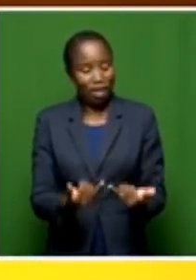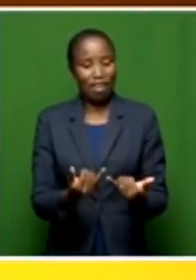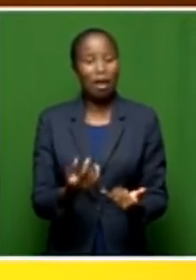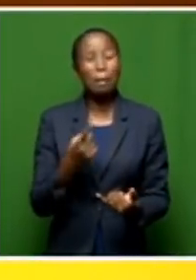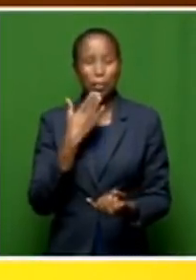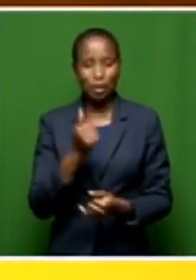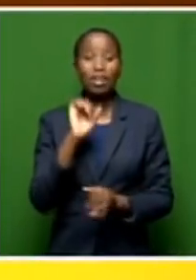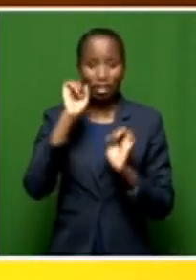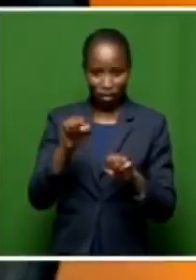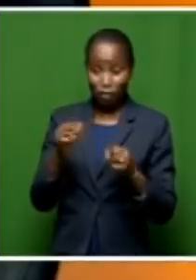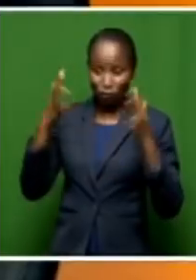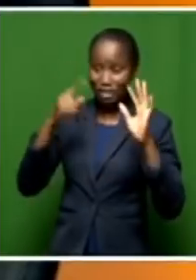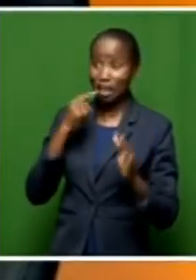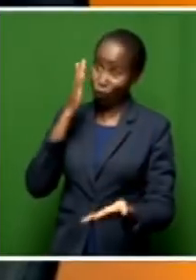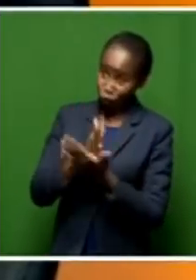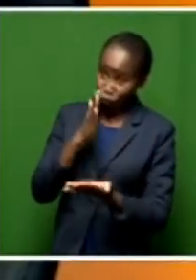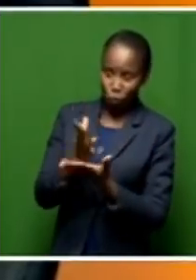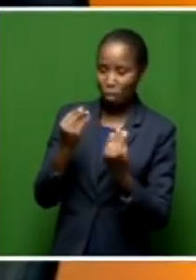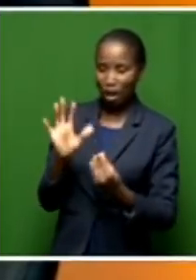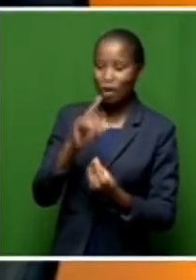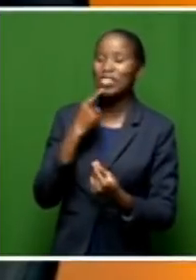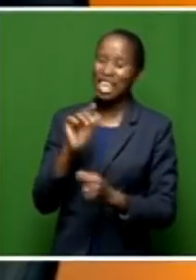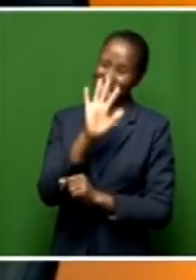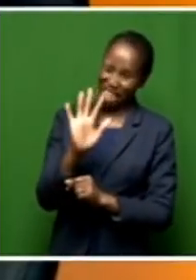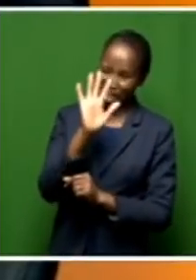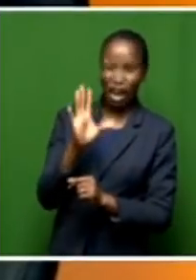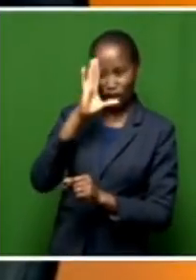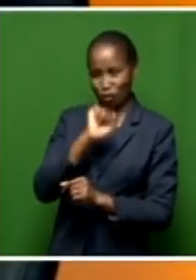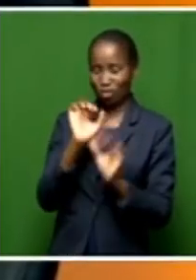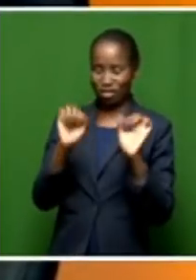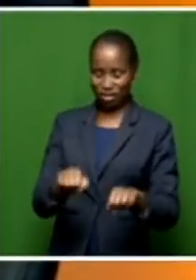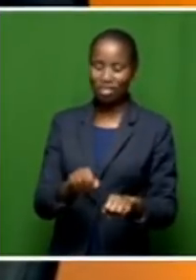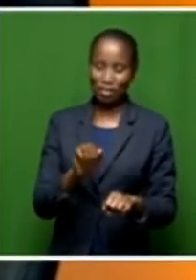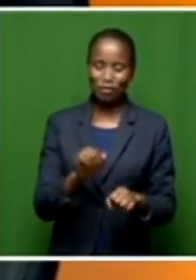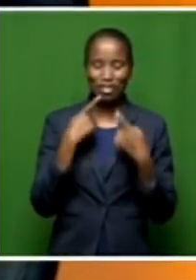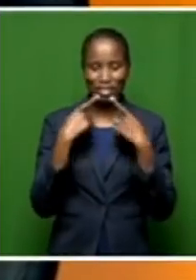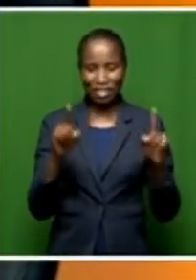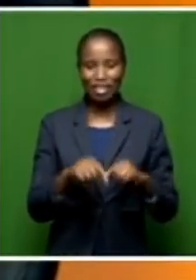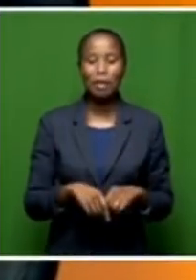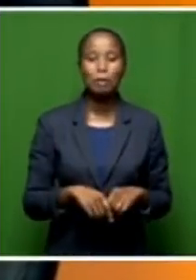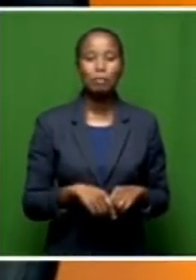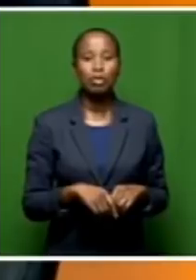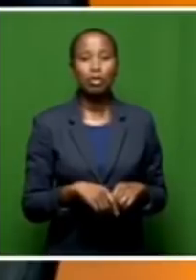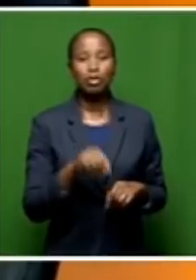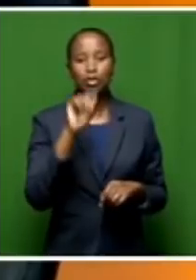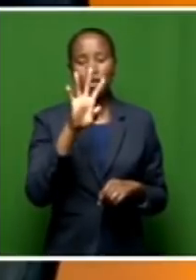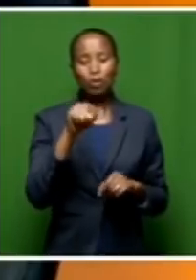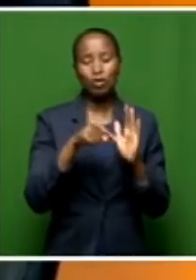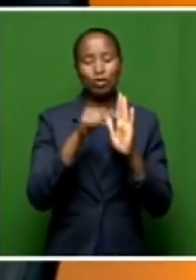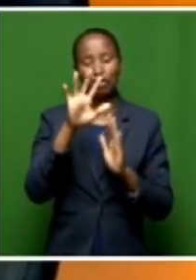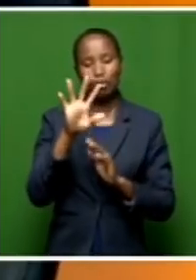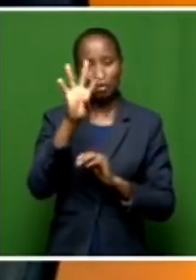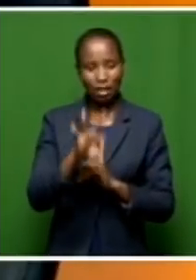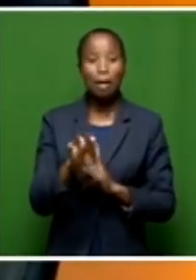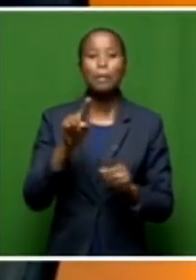looking like, it's 5.4, yeah. declared. So... Do you look at this now and save this? Sorry, I know you want to go on, and there's a lot of numbers to get through.